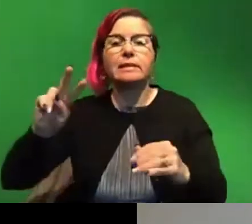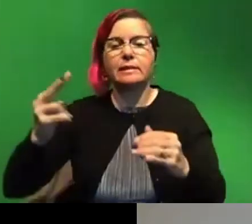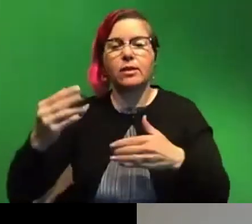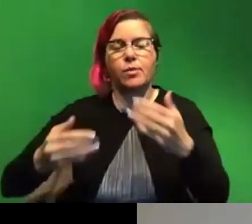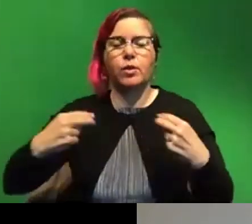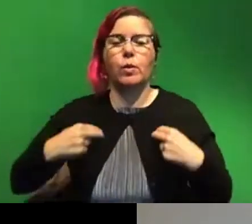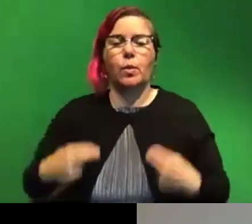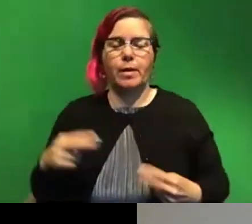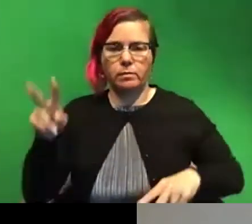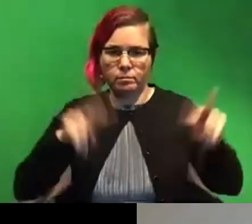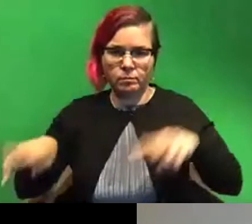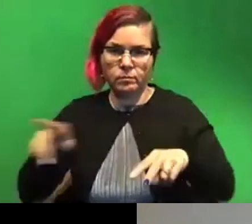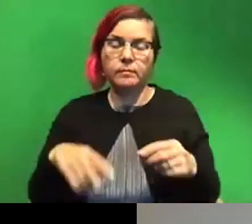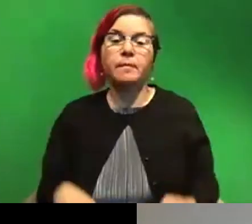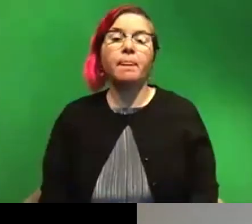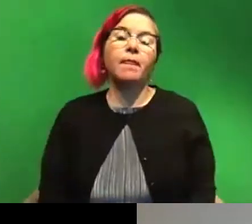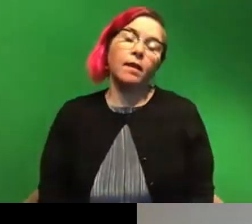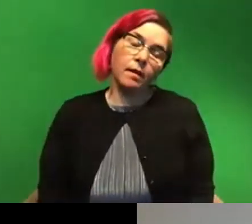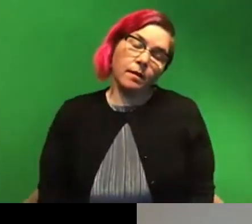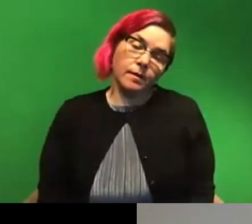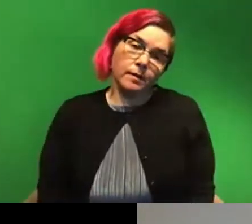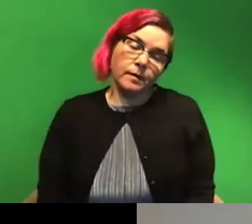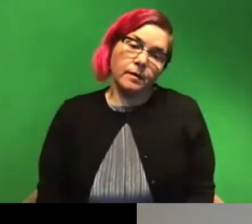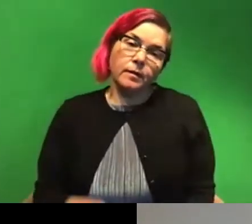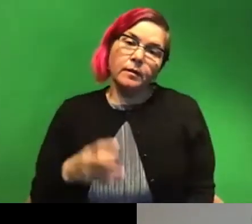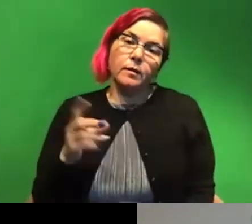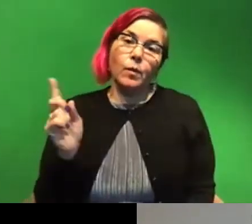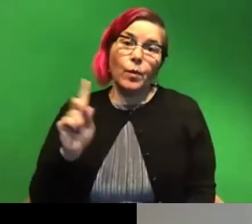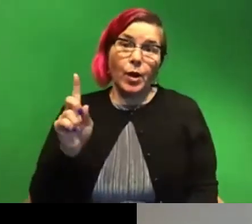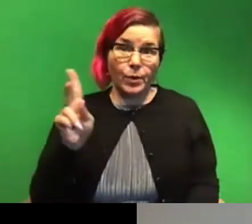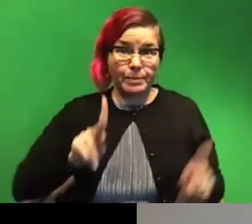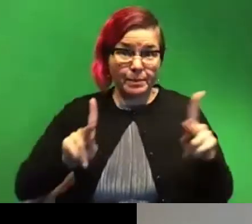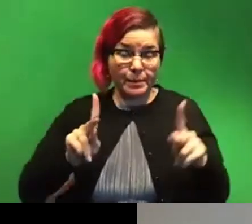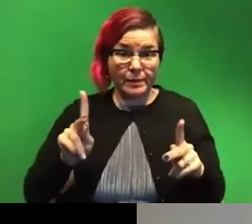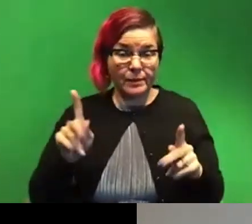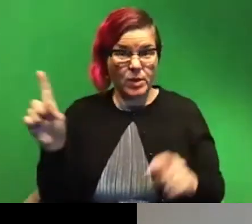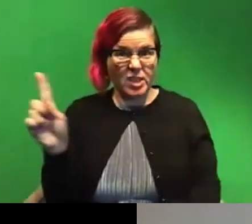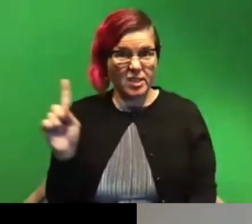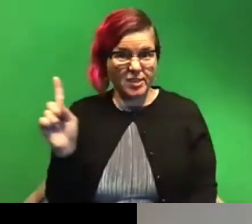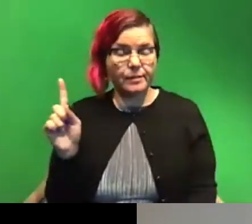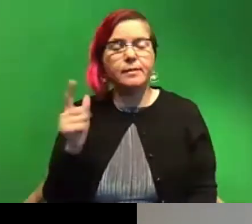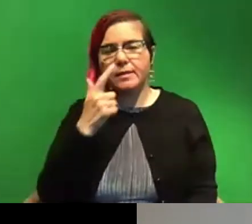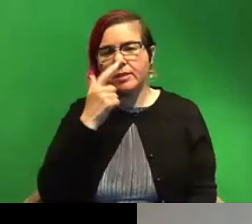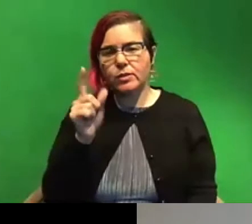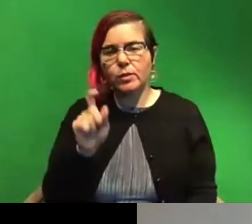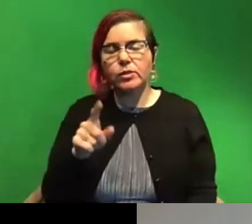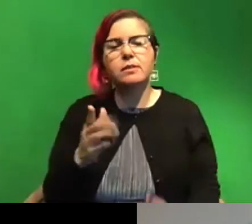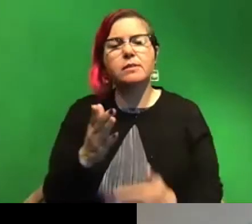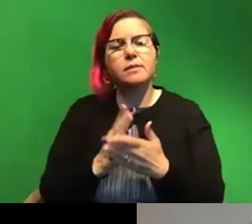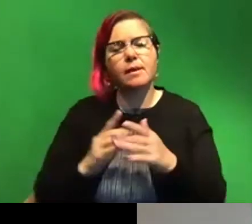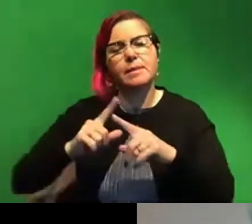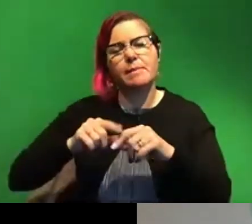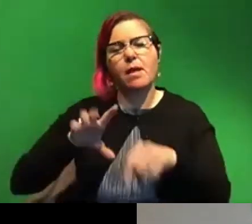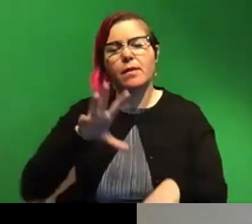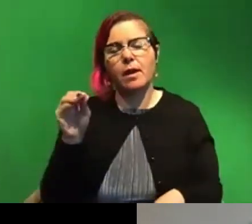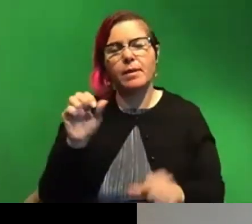human. Now, when it comes to where these people are, that's a really interesting question. So some of them, depending on the company,